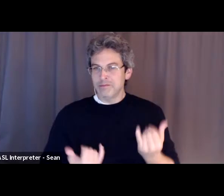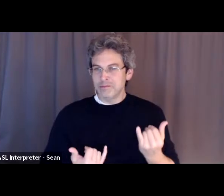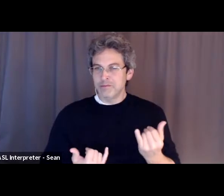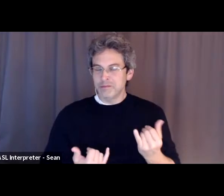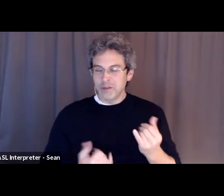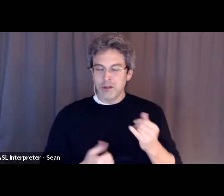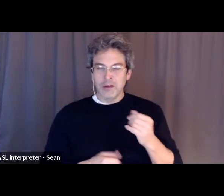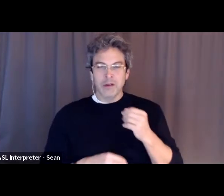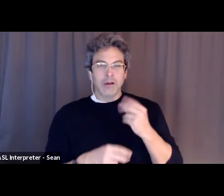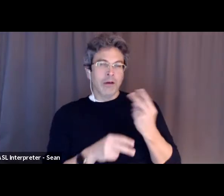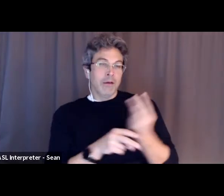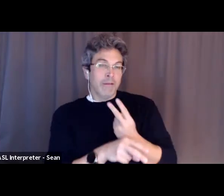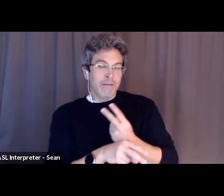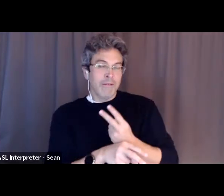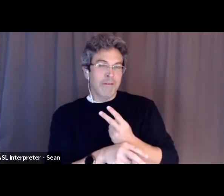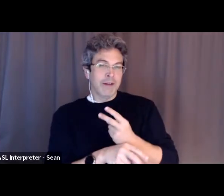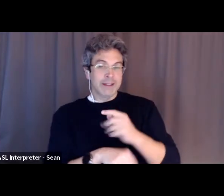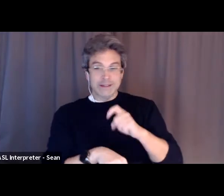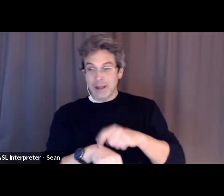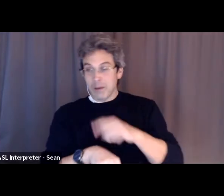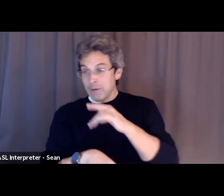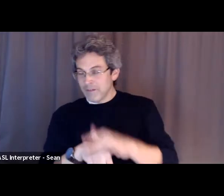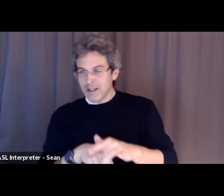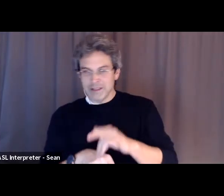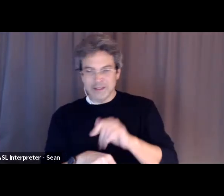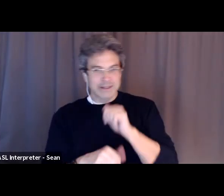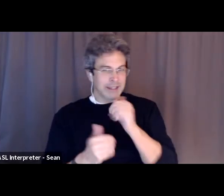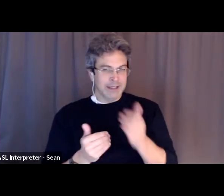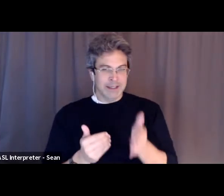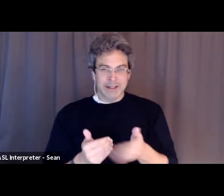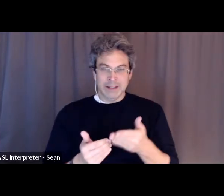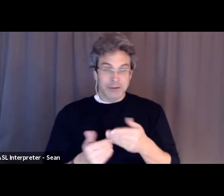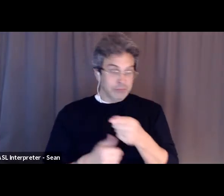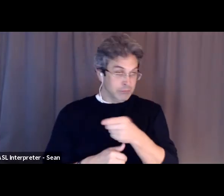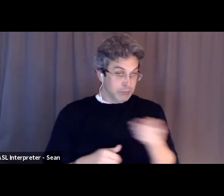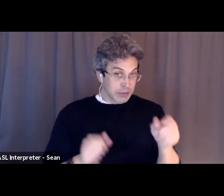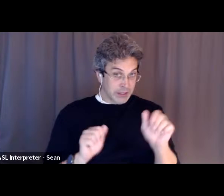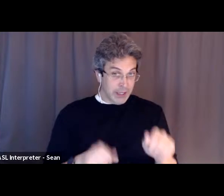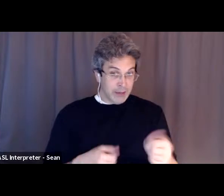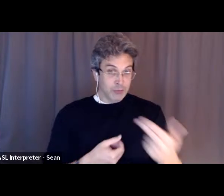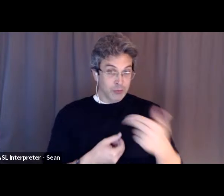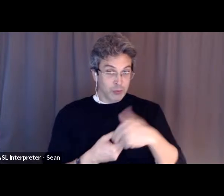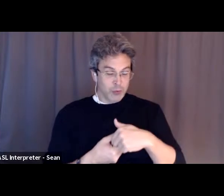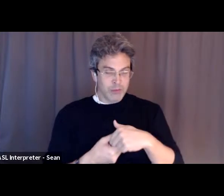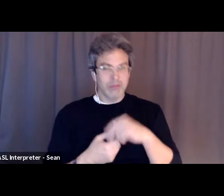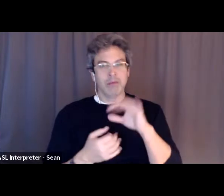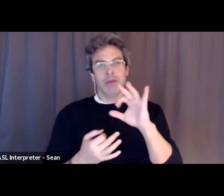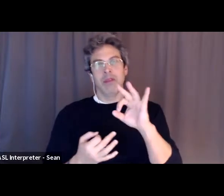is to find the time. So thank you for those who can make it. I really appreciate it.